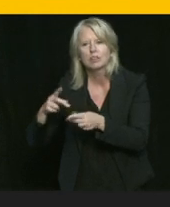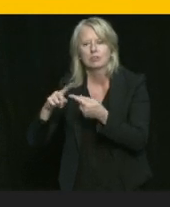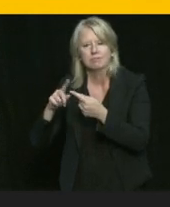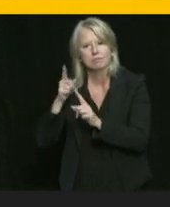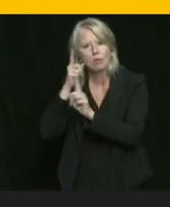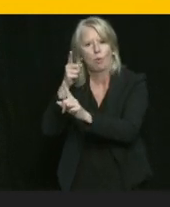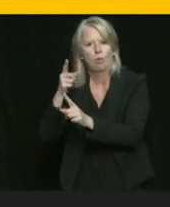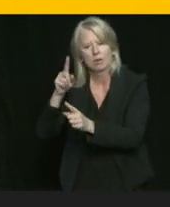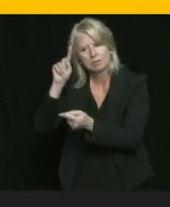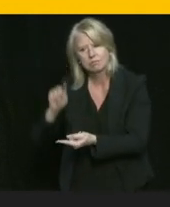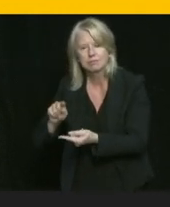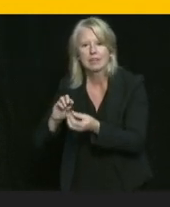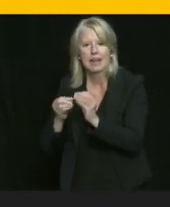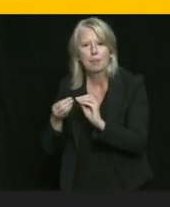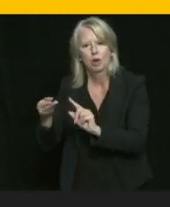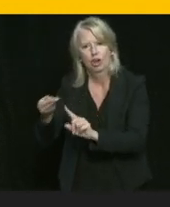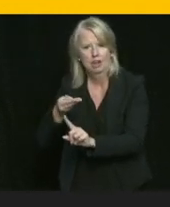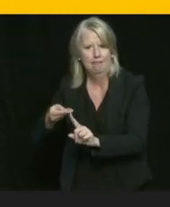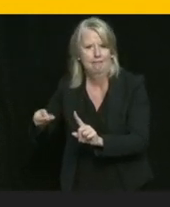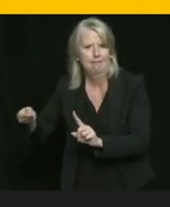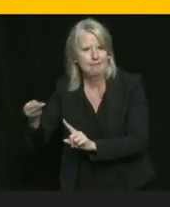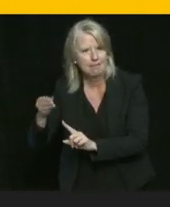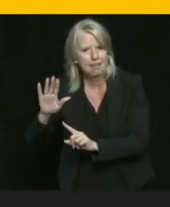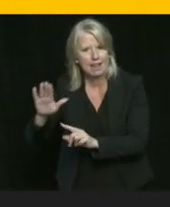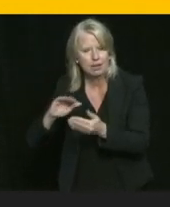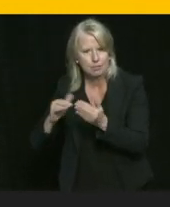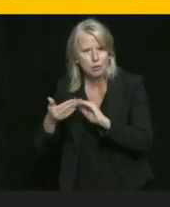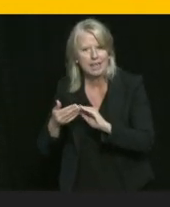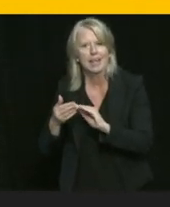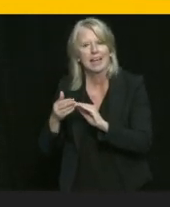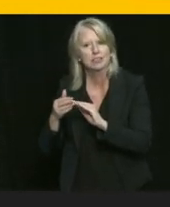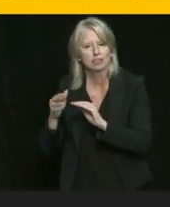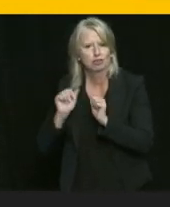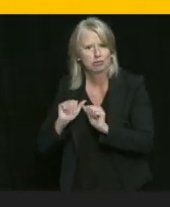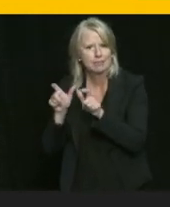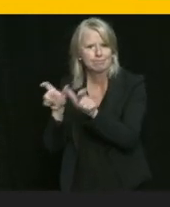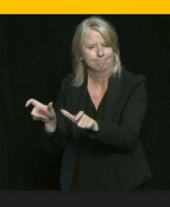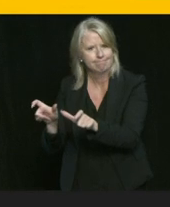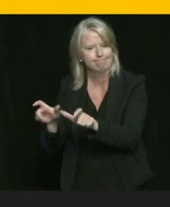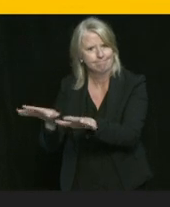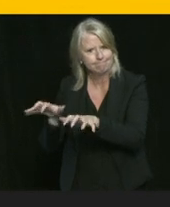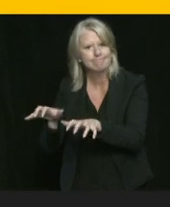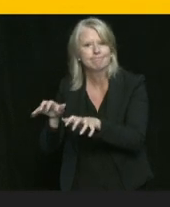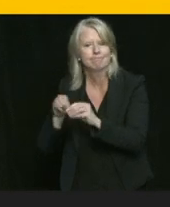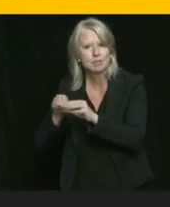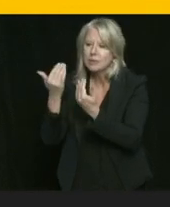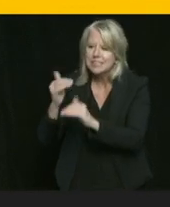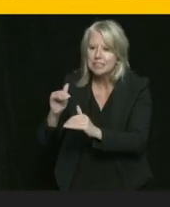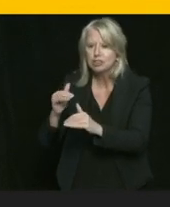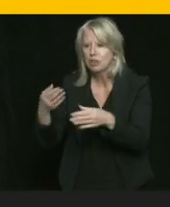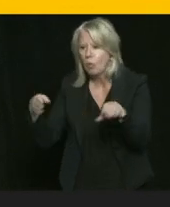contact rates community-wide and slow the spread where the virus is surging.